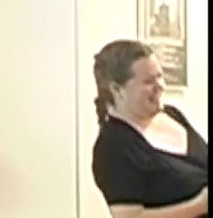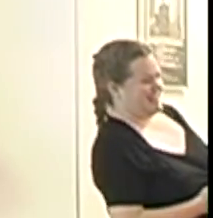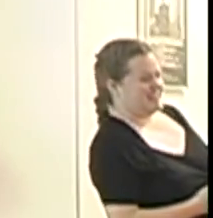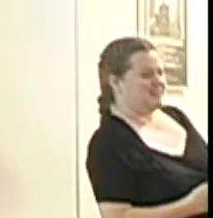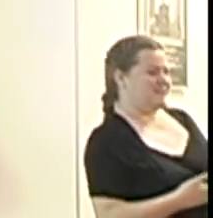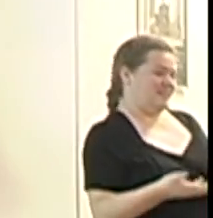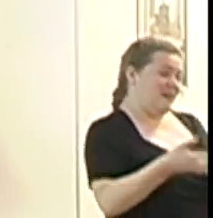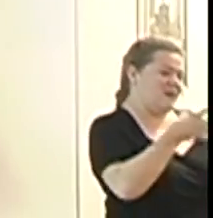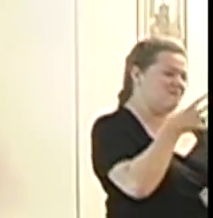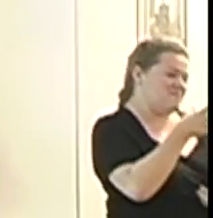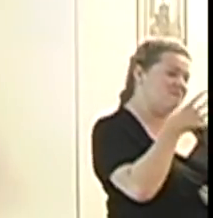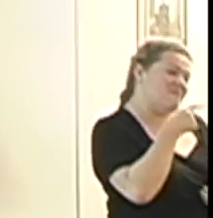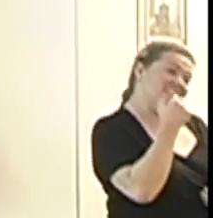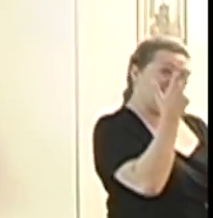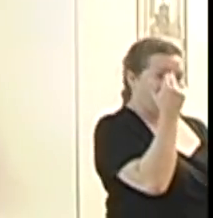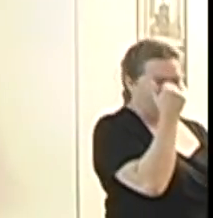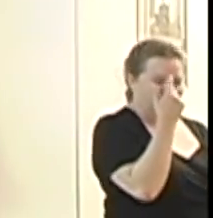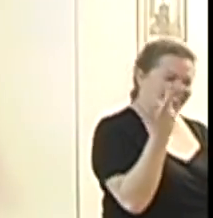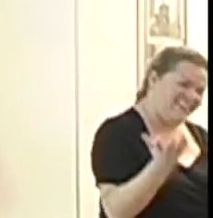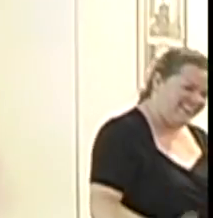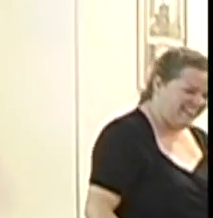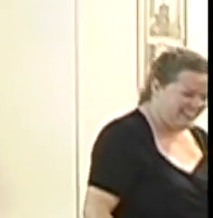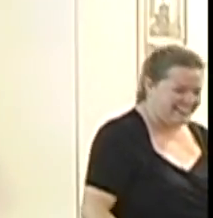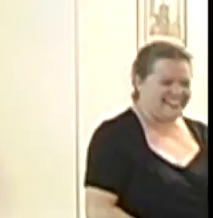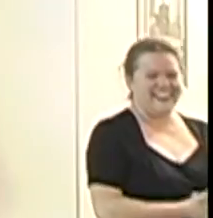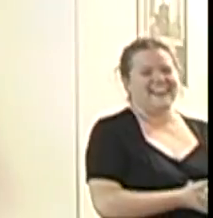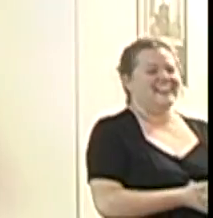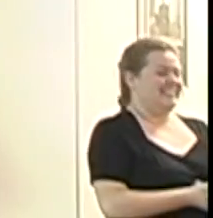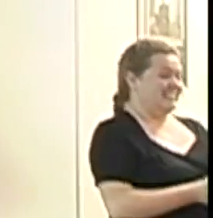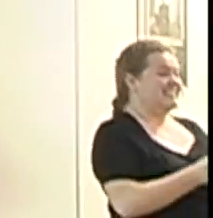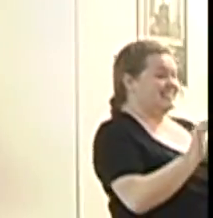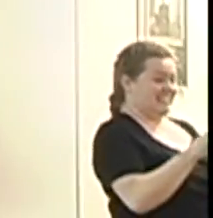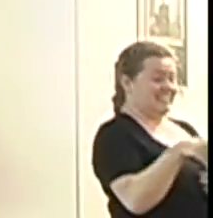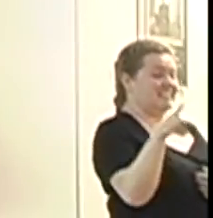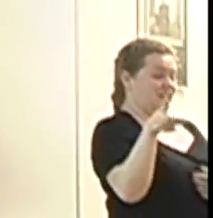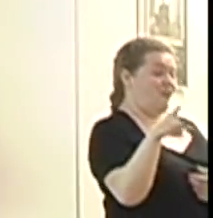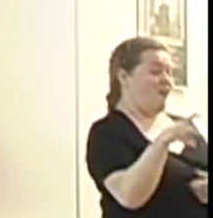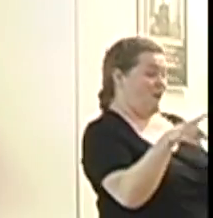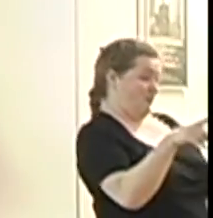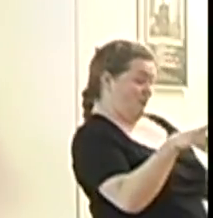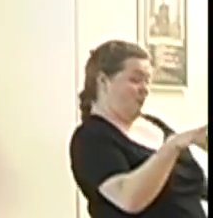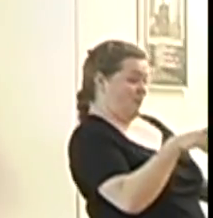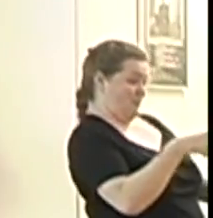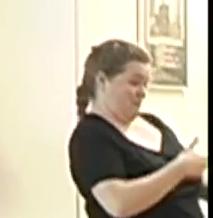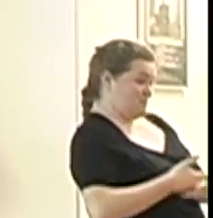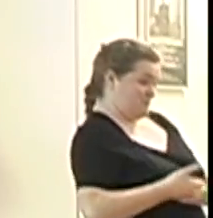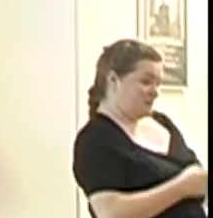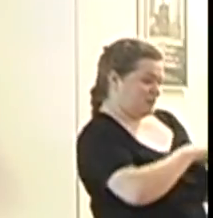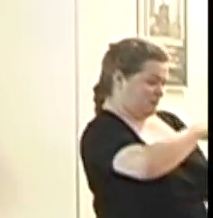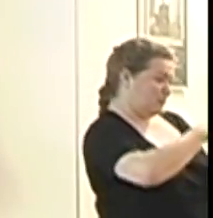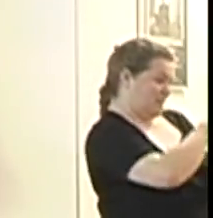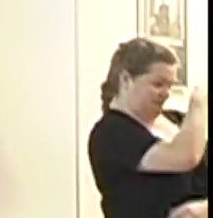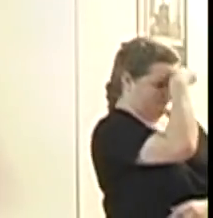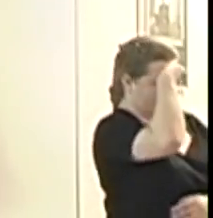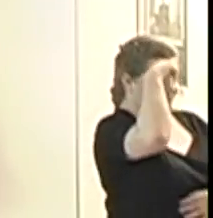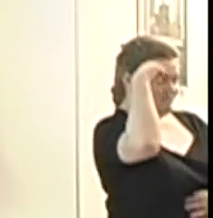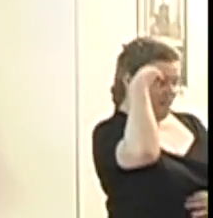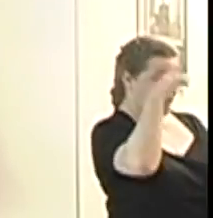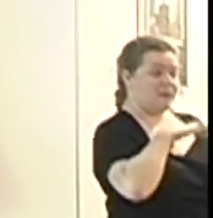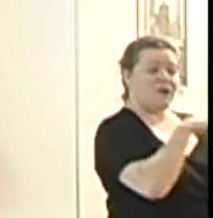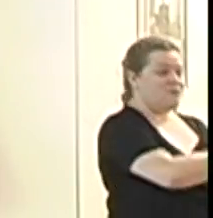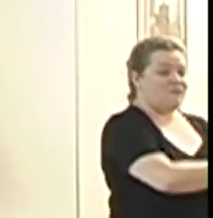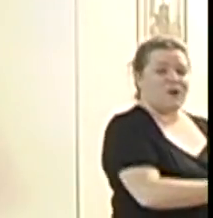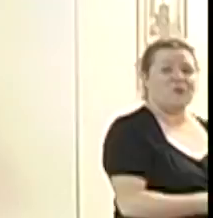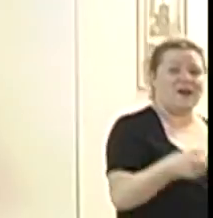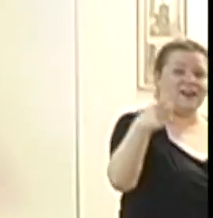The mother says that's funny. So here's what the child should do, black. And what the kid instead